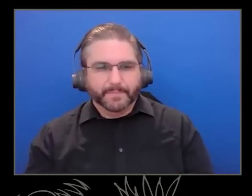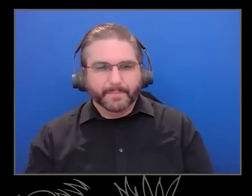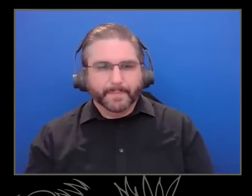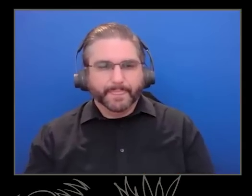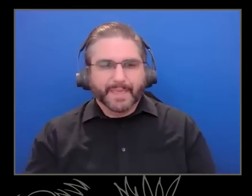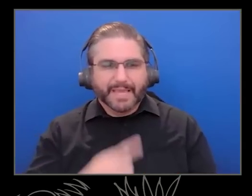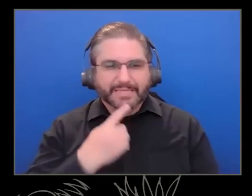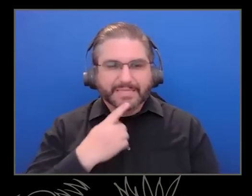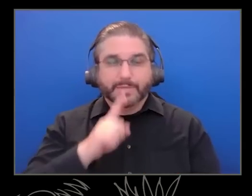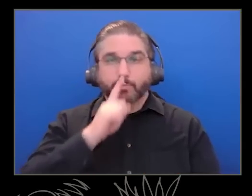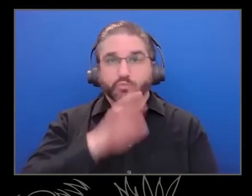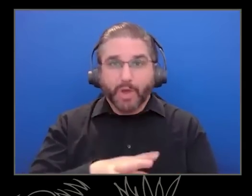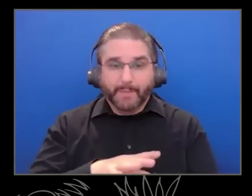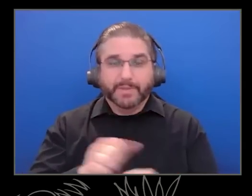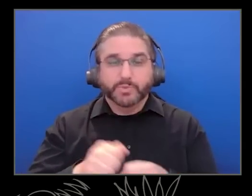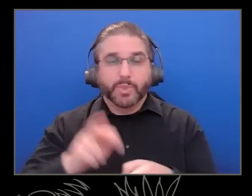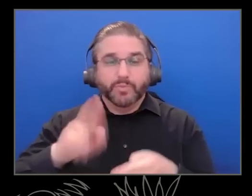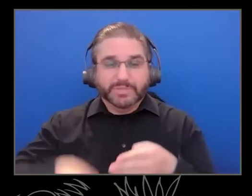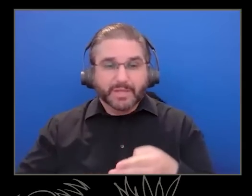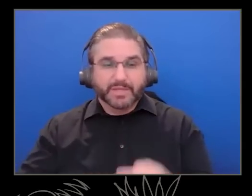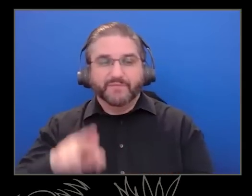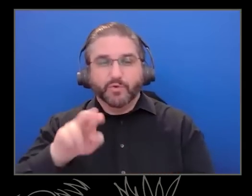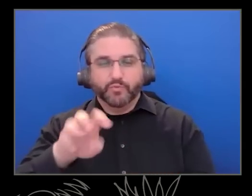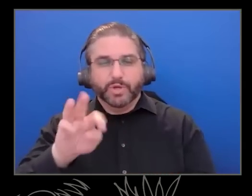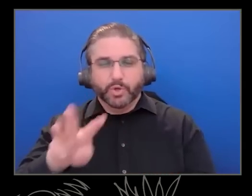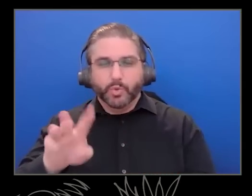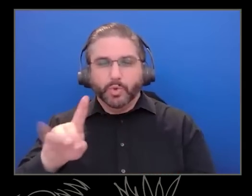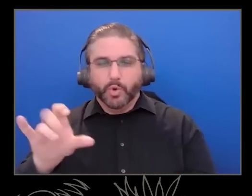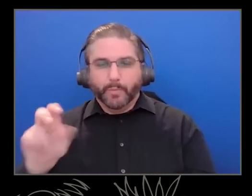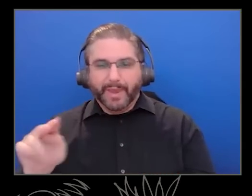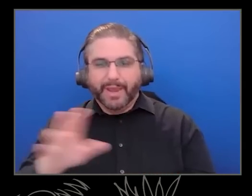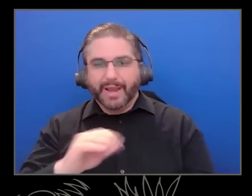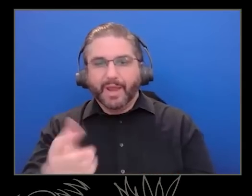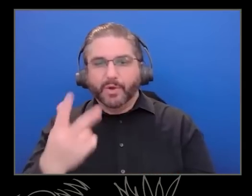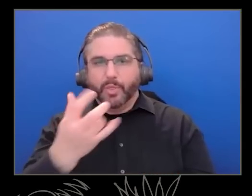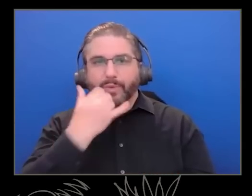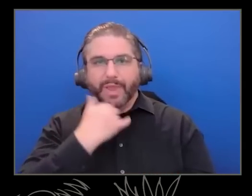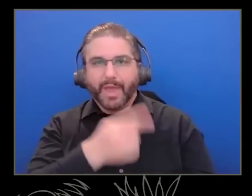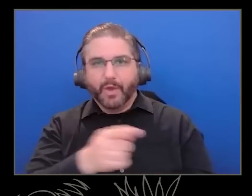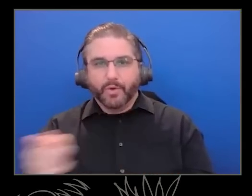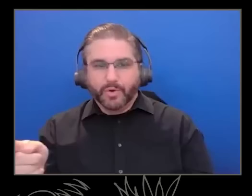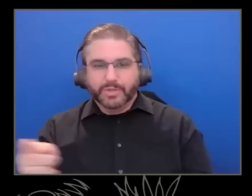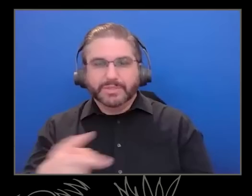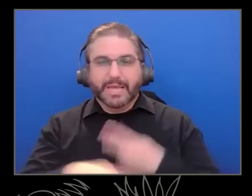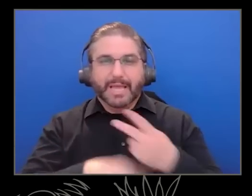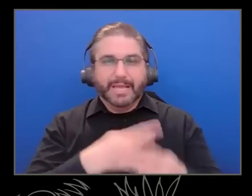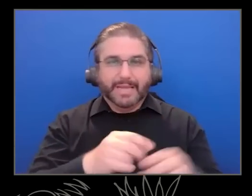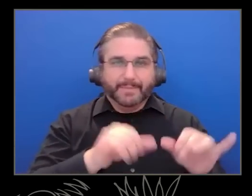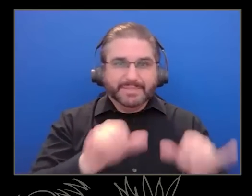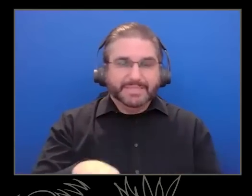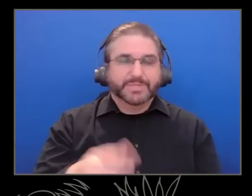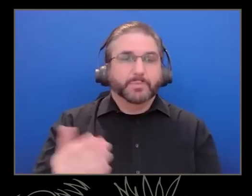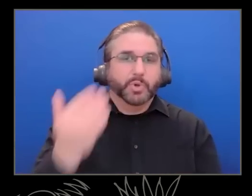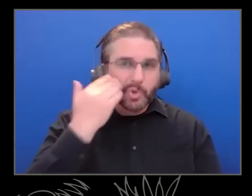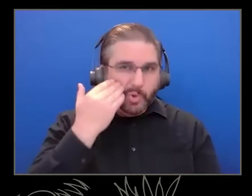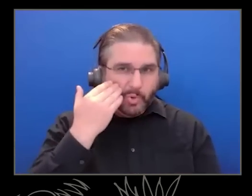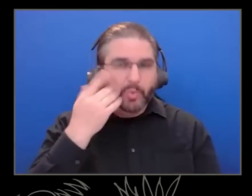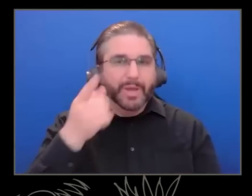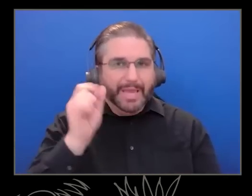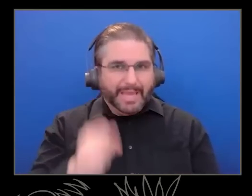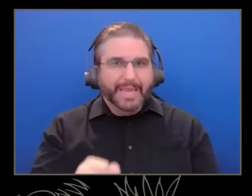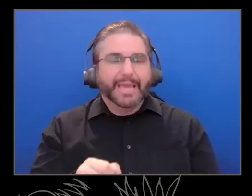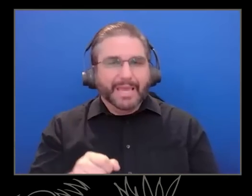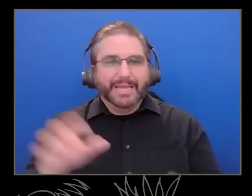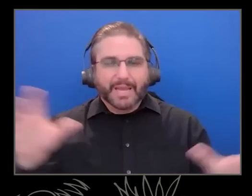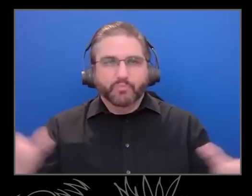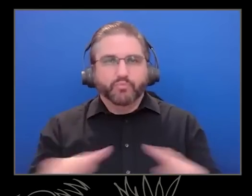promise that has a result of renew domain, and then we're going to have 3 errors. The type system knew that it can union